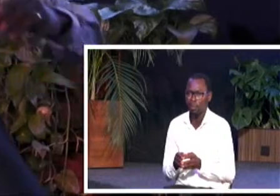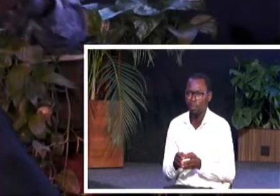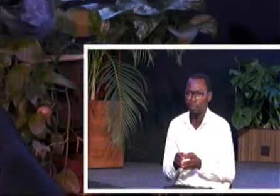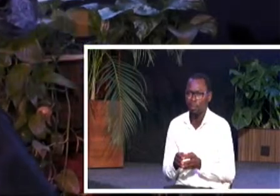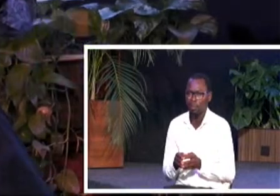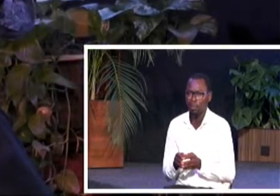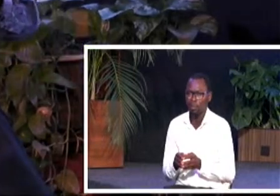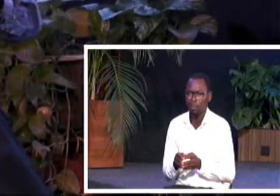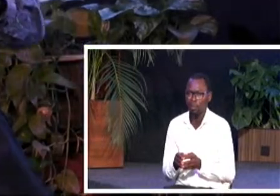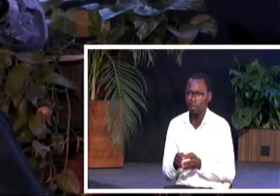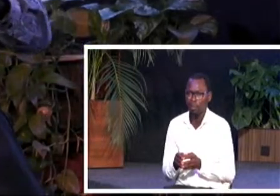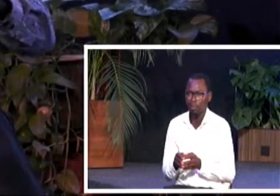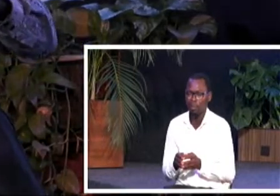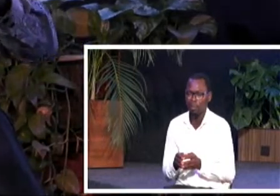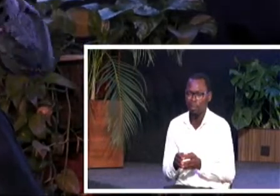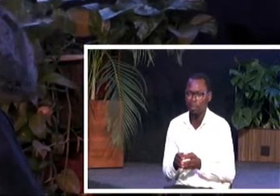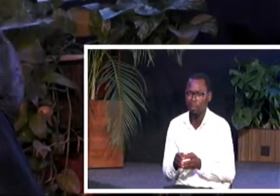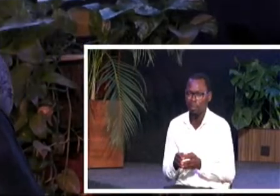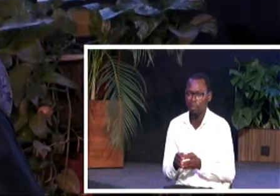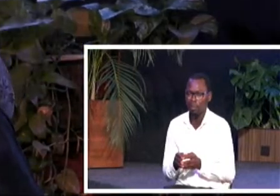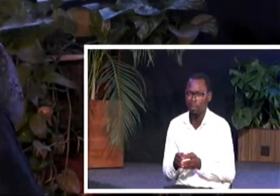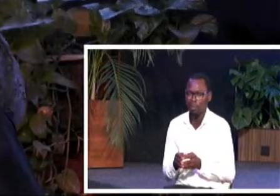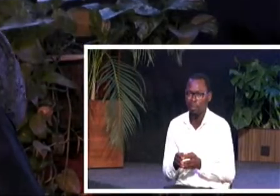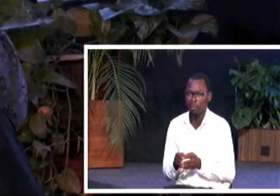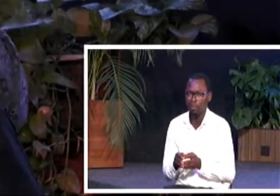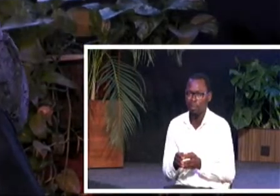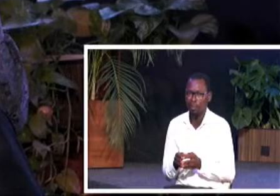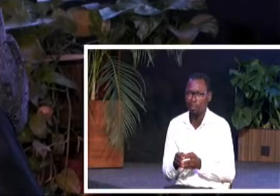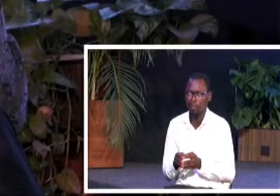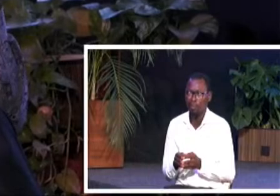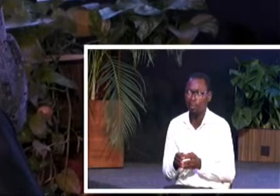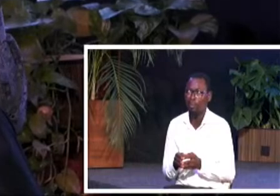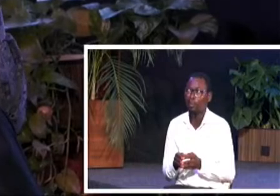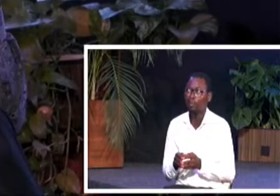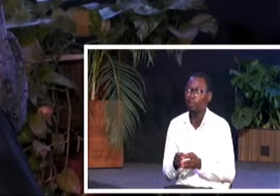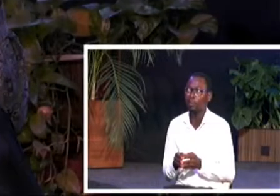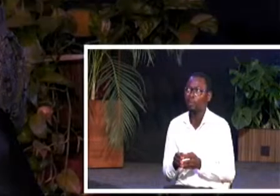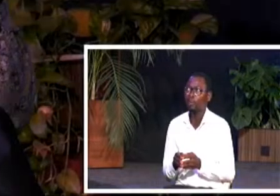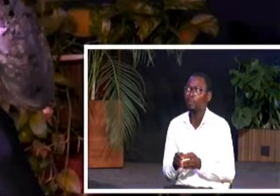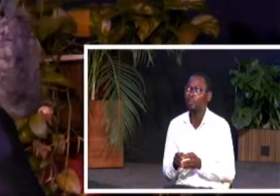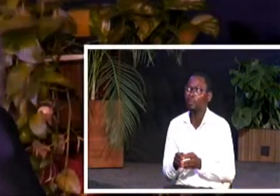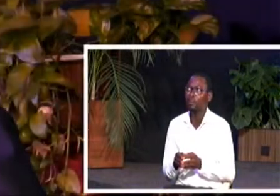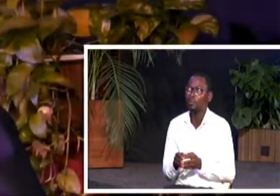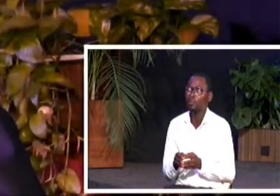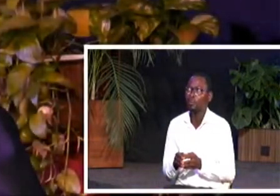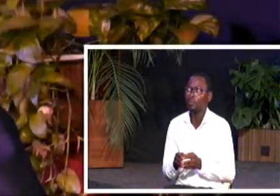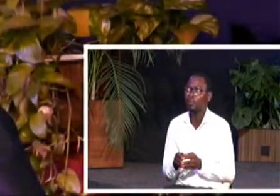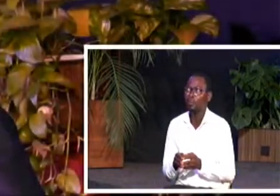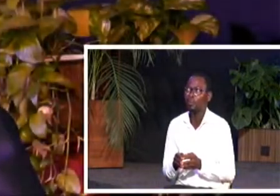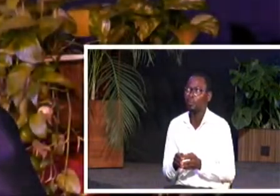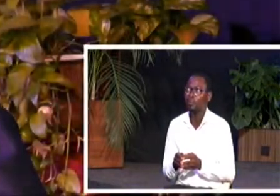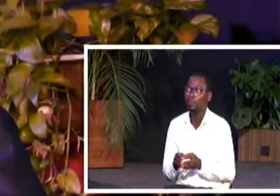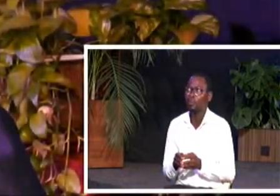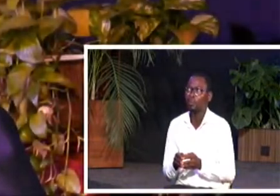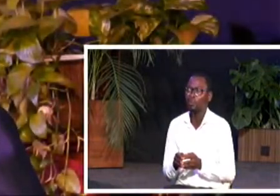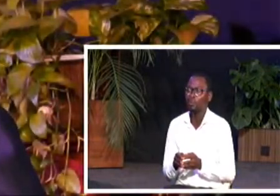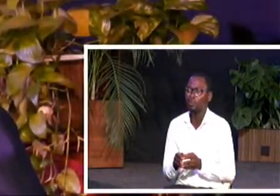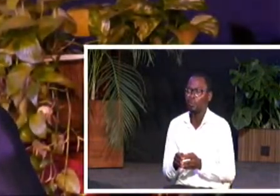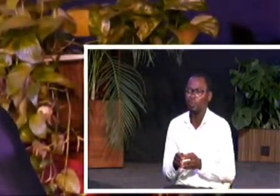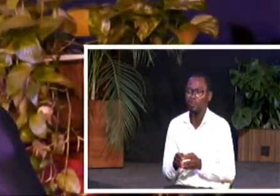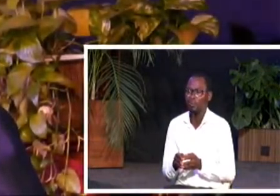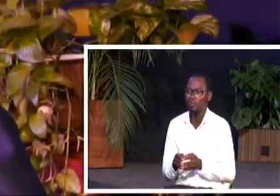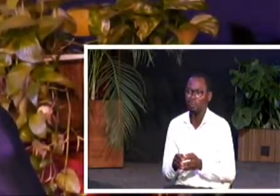Catherine, how do you address the fact that something that we all grew up knowing to be such an integral part of our